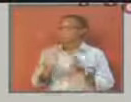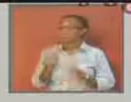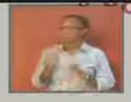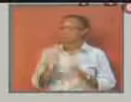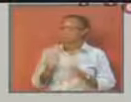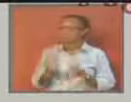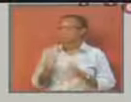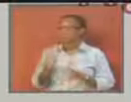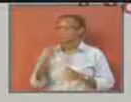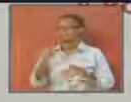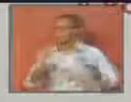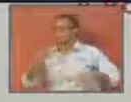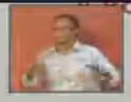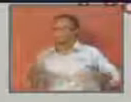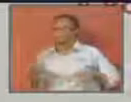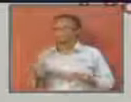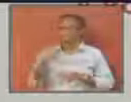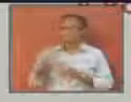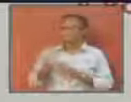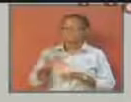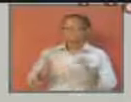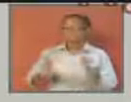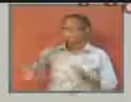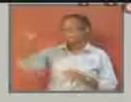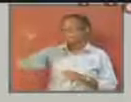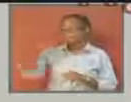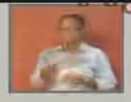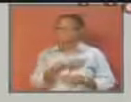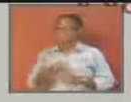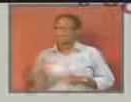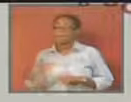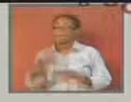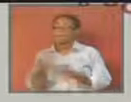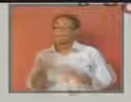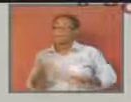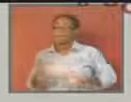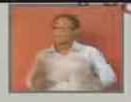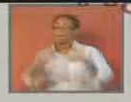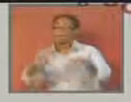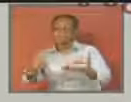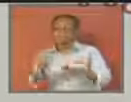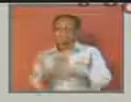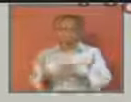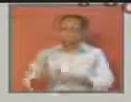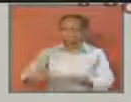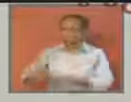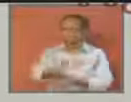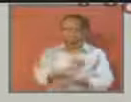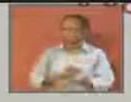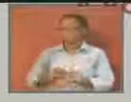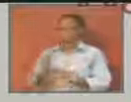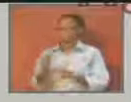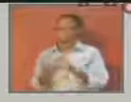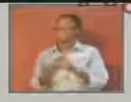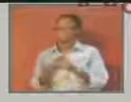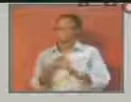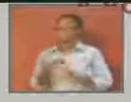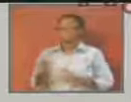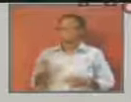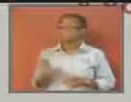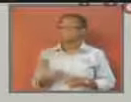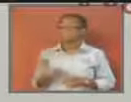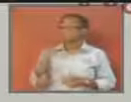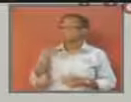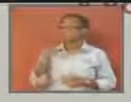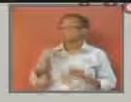remembering that is a study that is for other parts of the CARICOM region as well. So that was the first objective. In Trinidad, as we